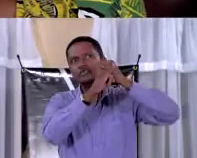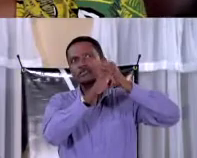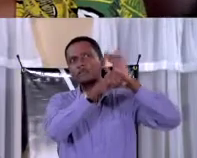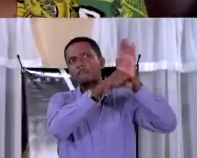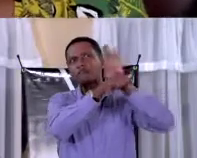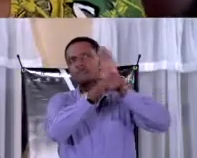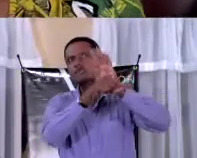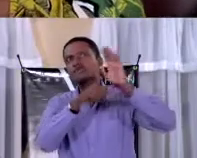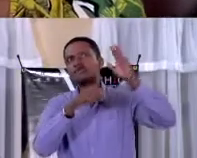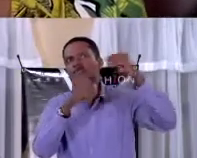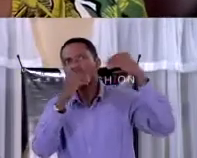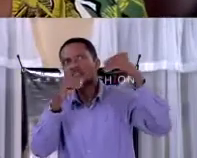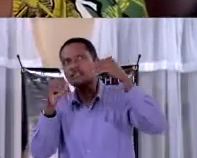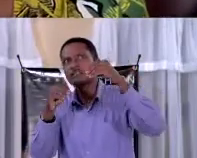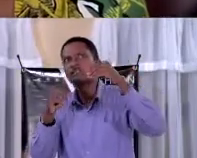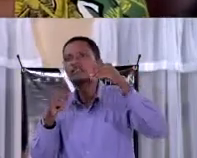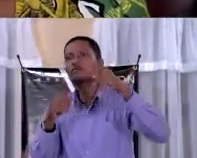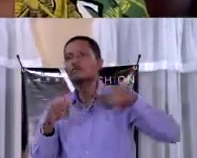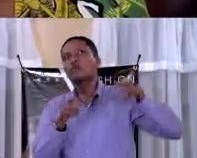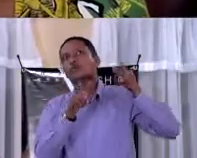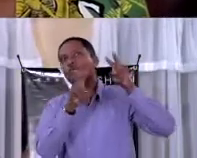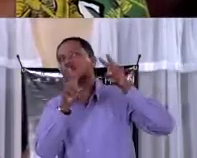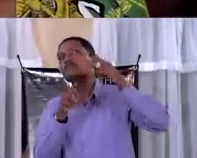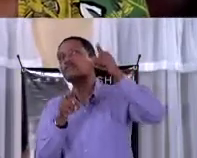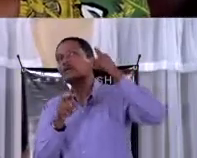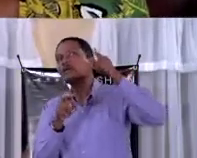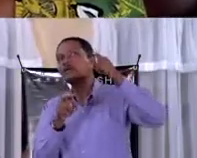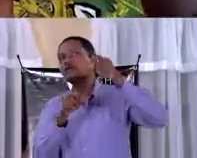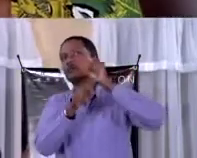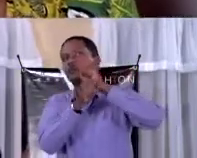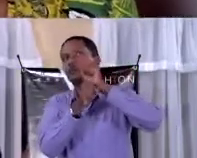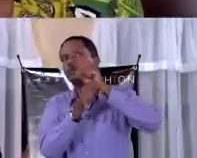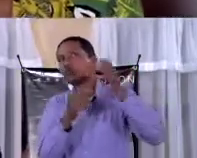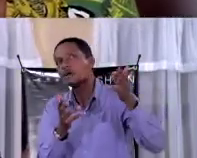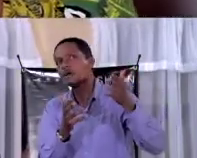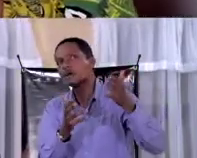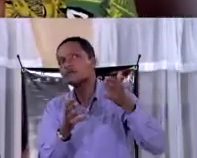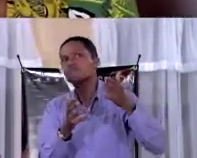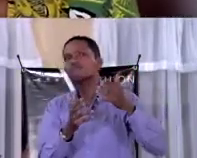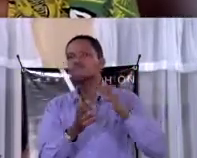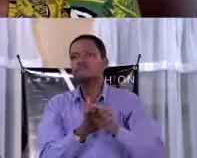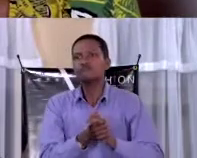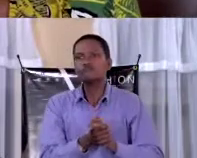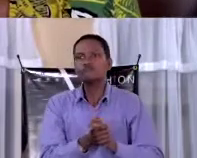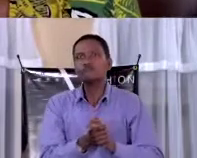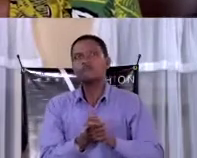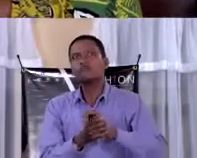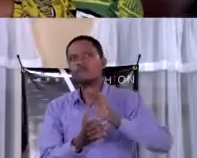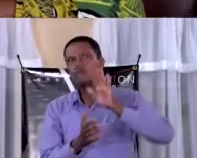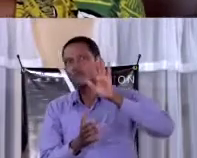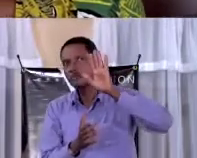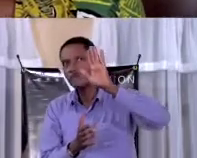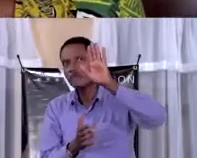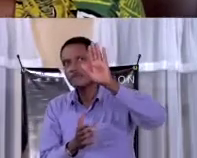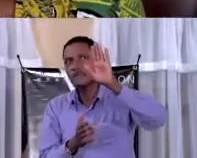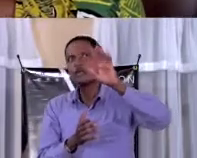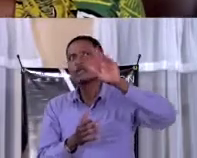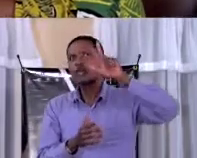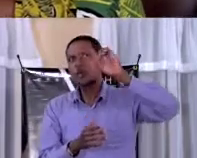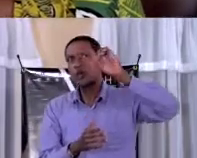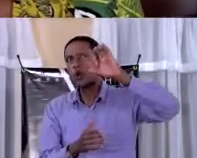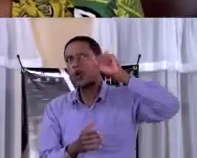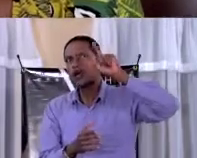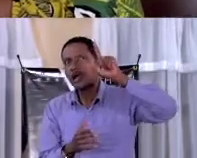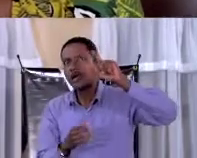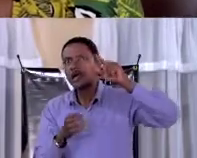how they interact with their local market, and how they treat with external markets and the relationship between both of them. They